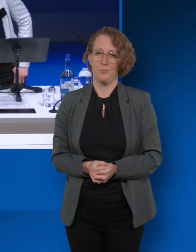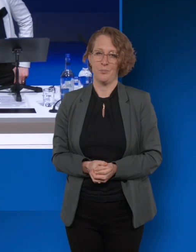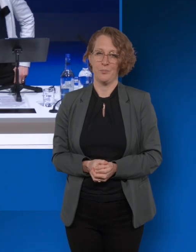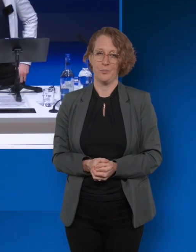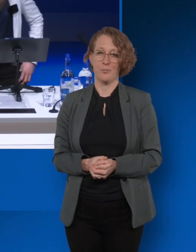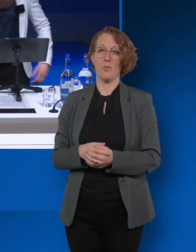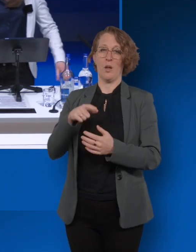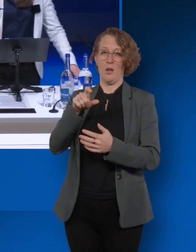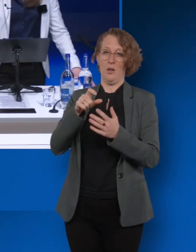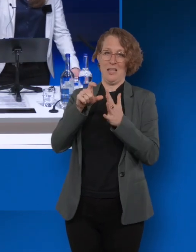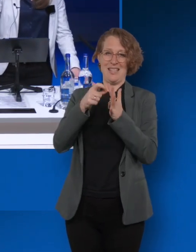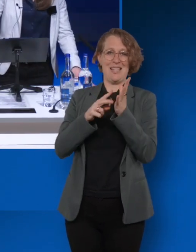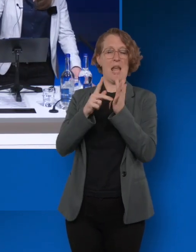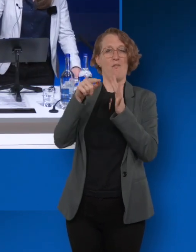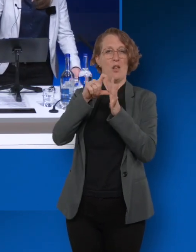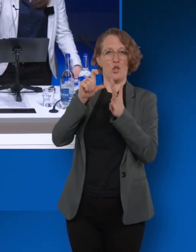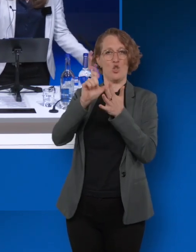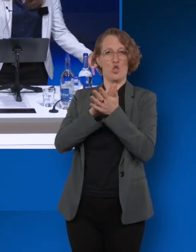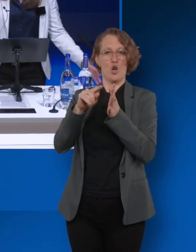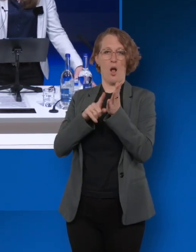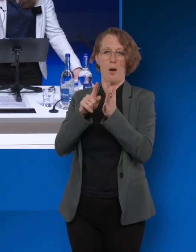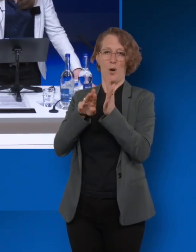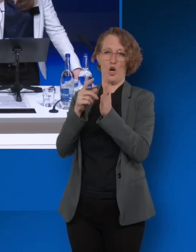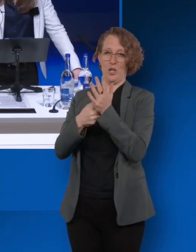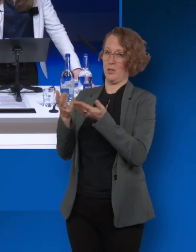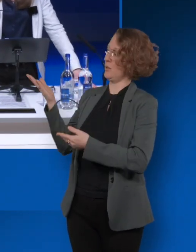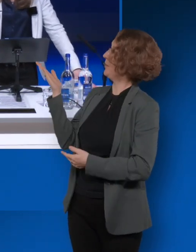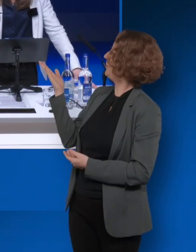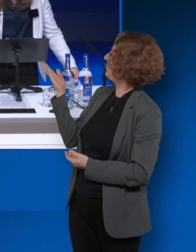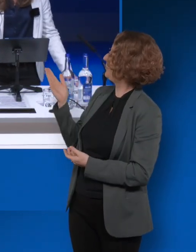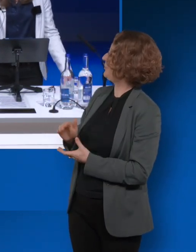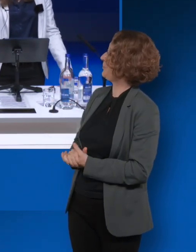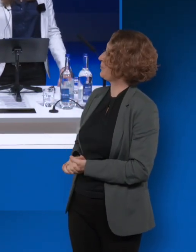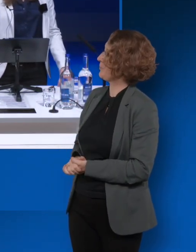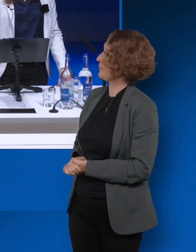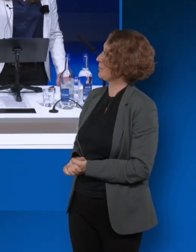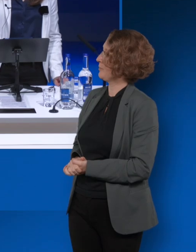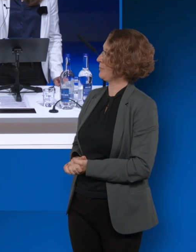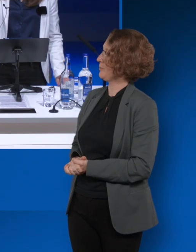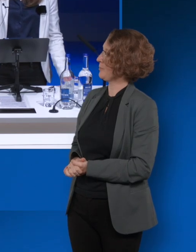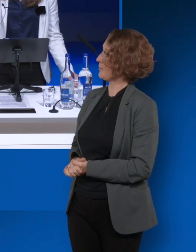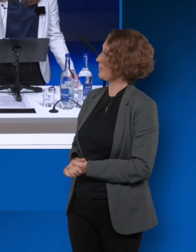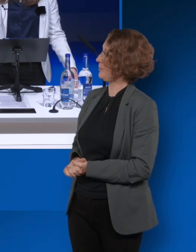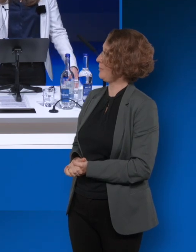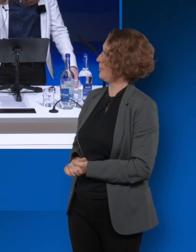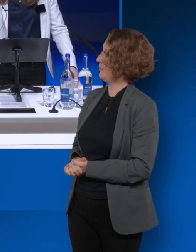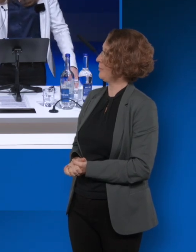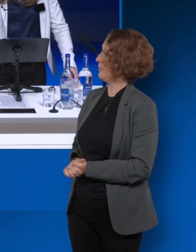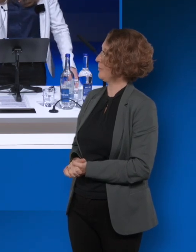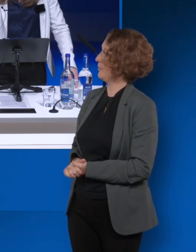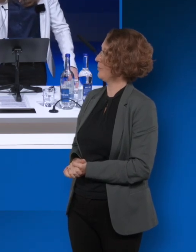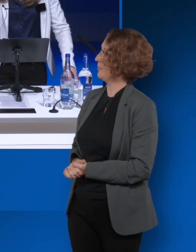As David Chalmers put it, a theory of consciousness should take experience as fundamental and construct a